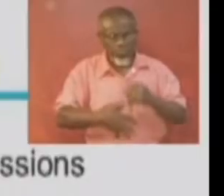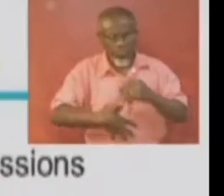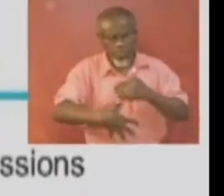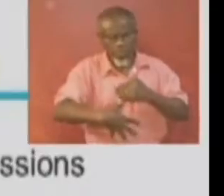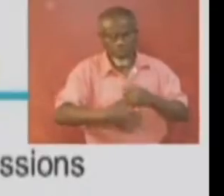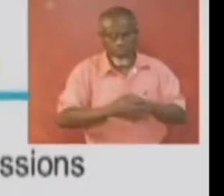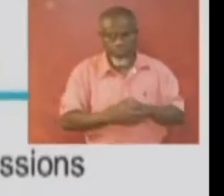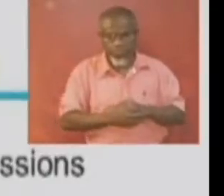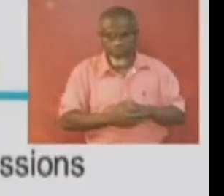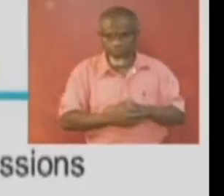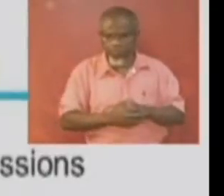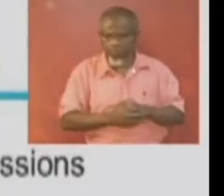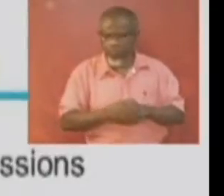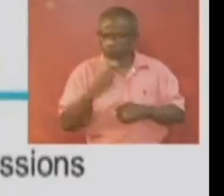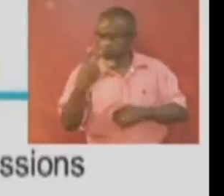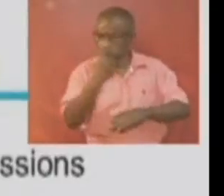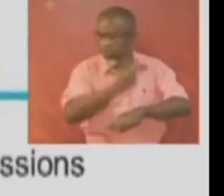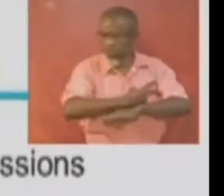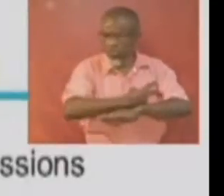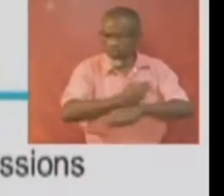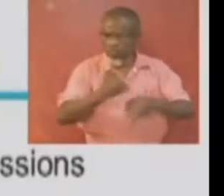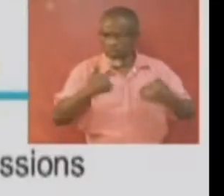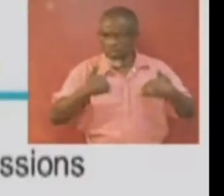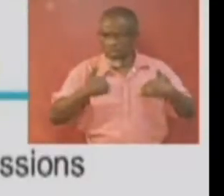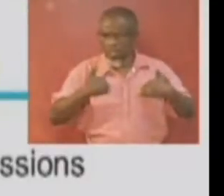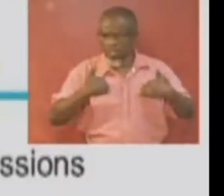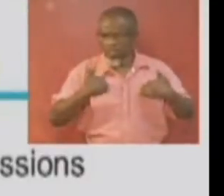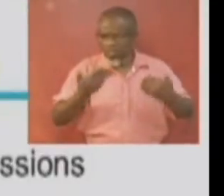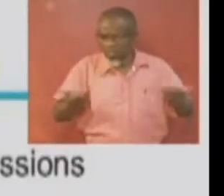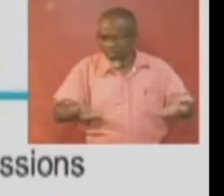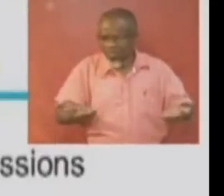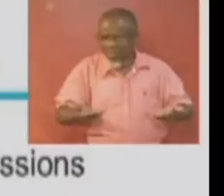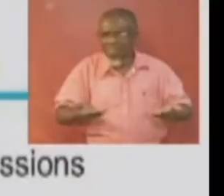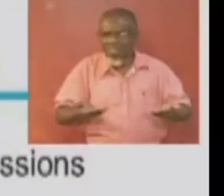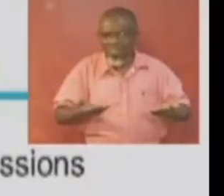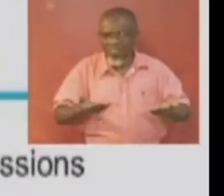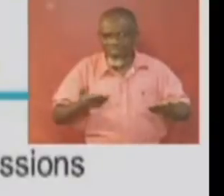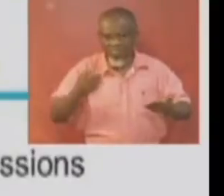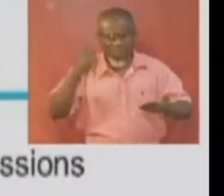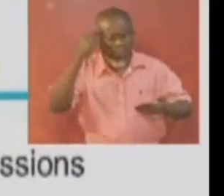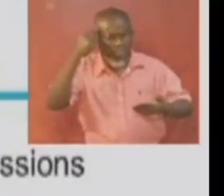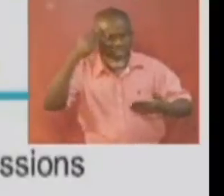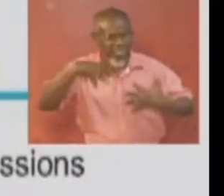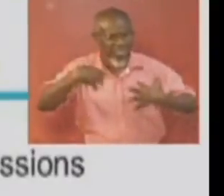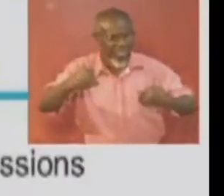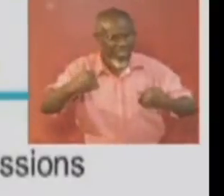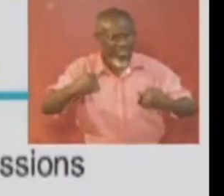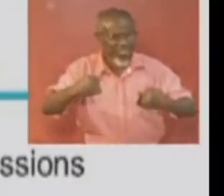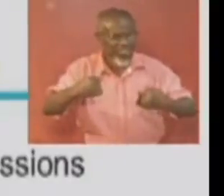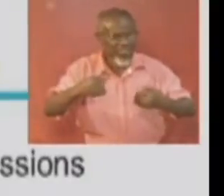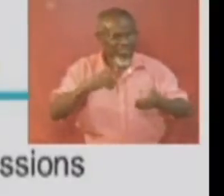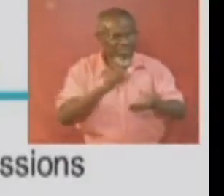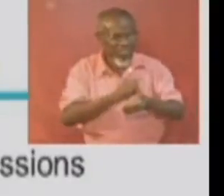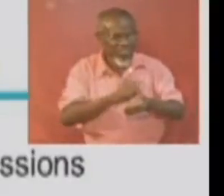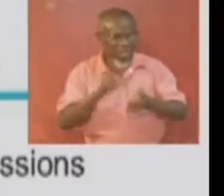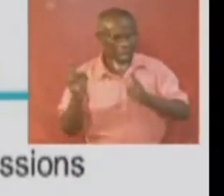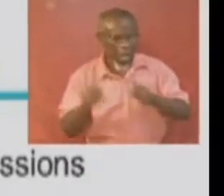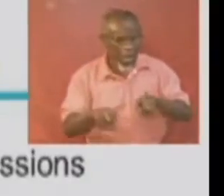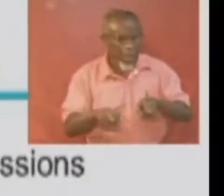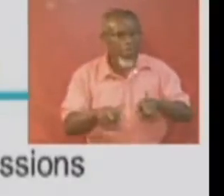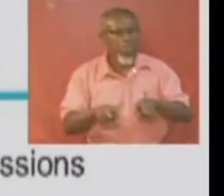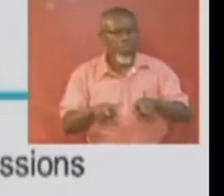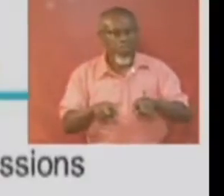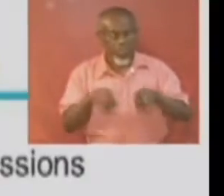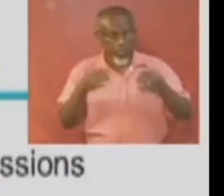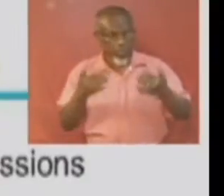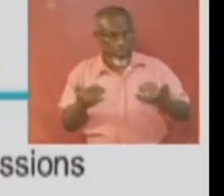ago, we had our mental health care specialists, and they reminded the population on maintaining our mental health during the pandemic.